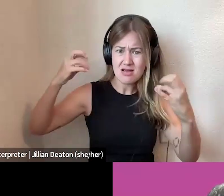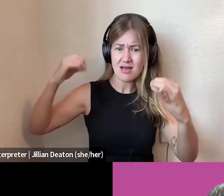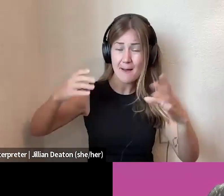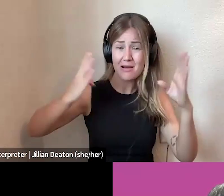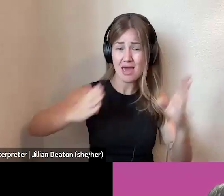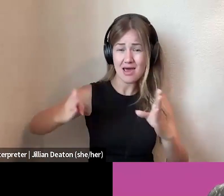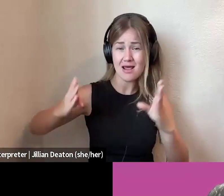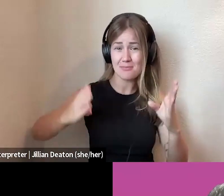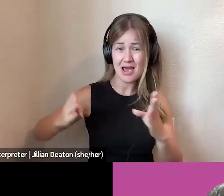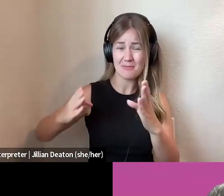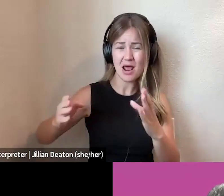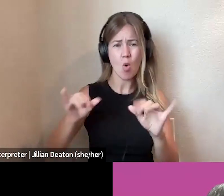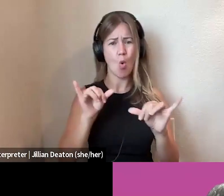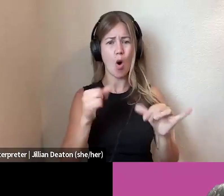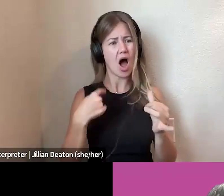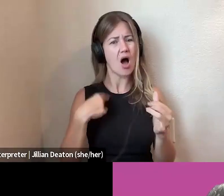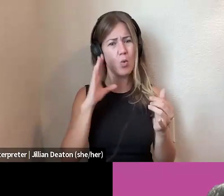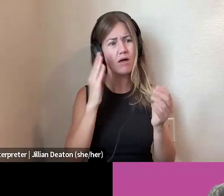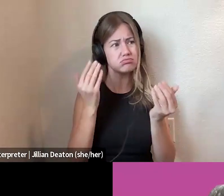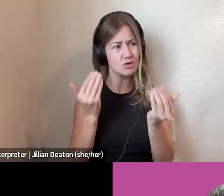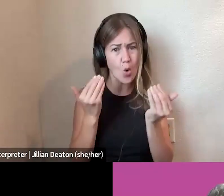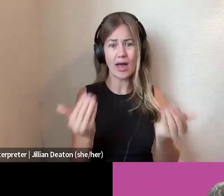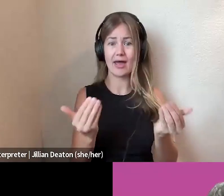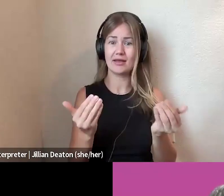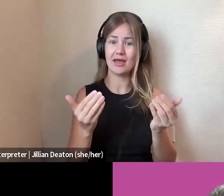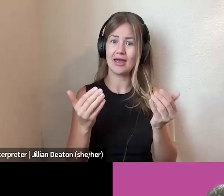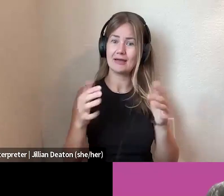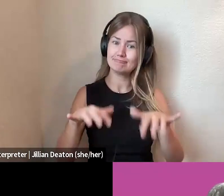gonna take a chance and make this first investment.